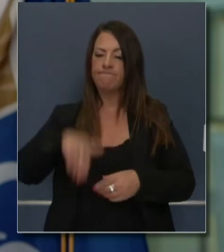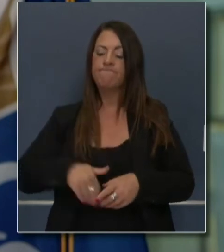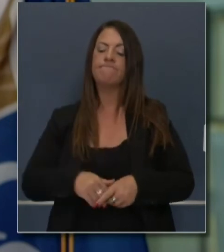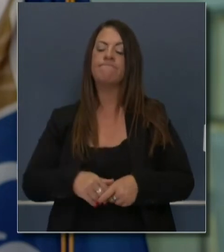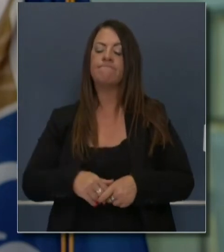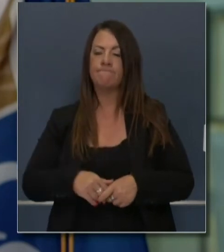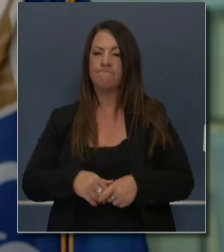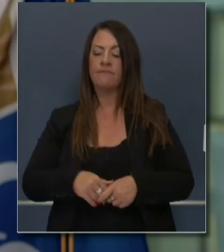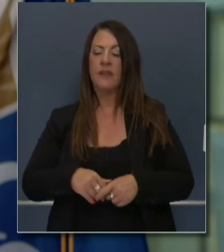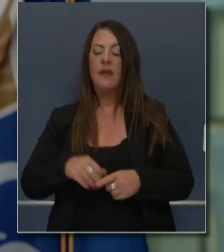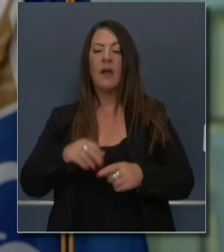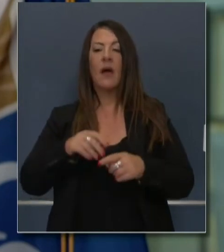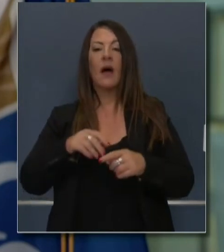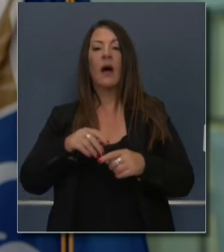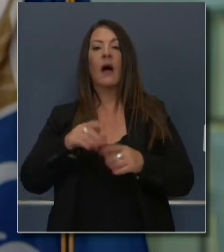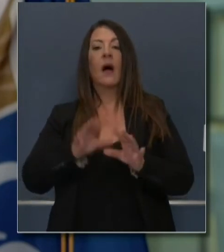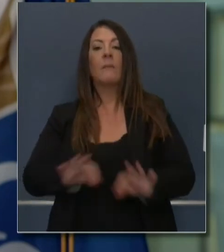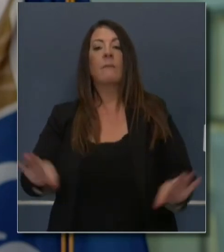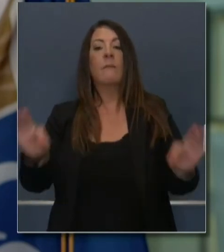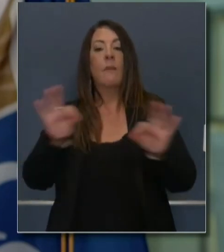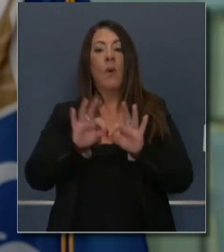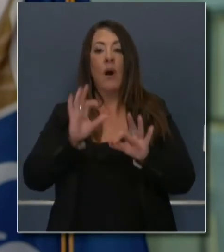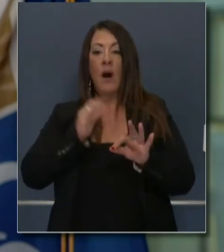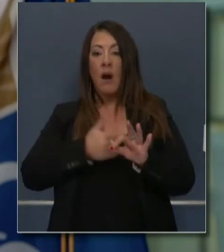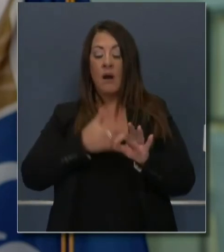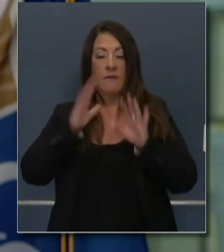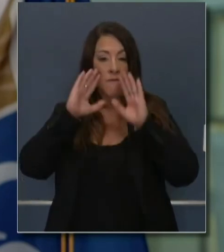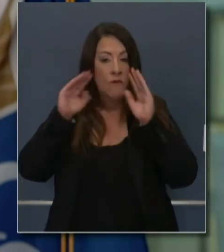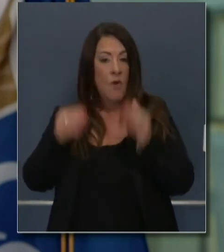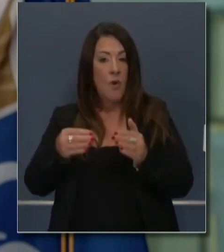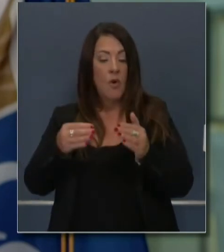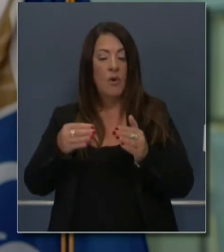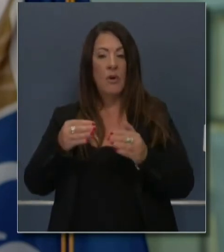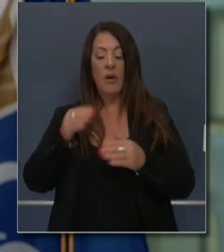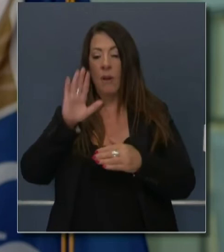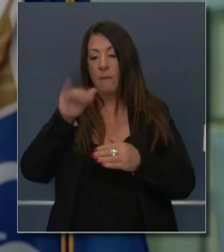the imperative that is our focus as well